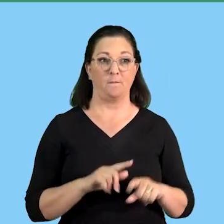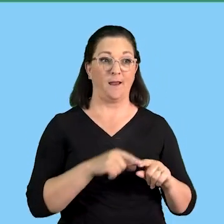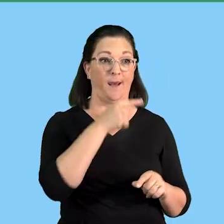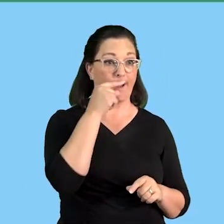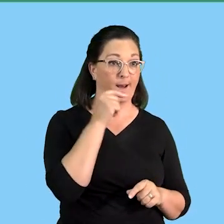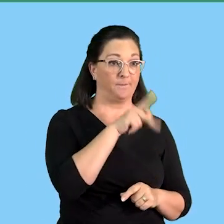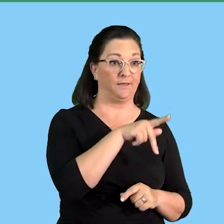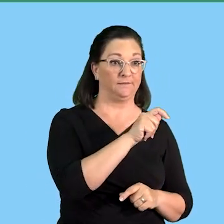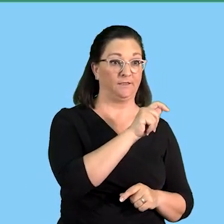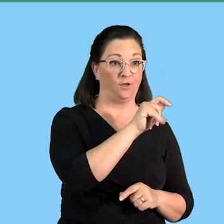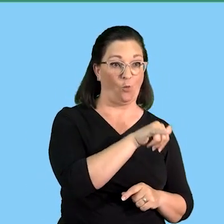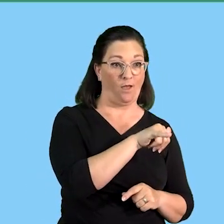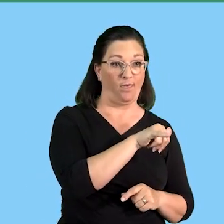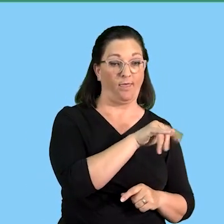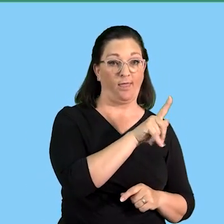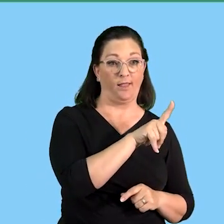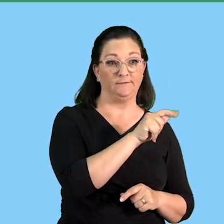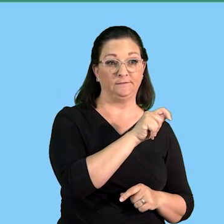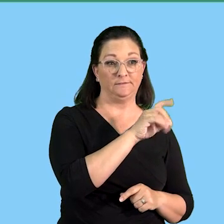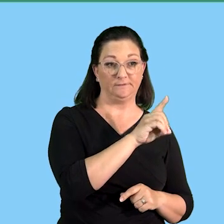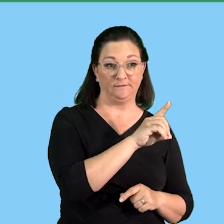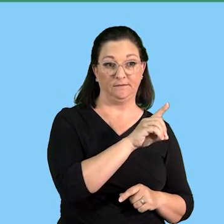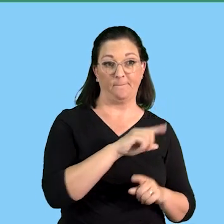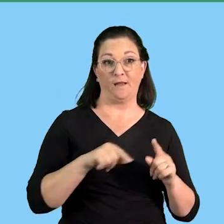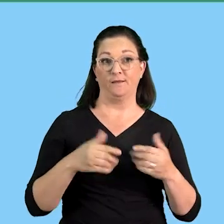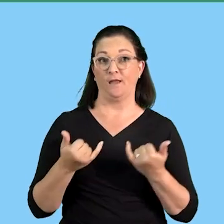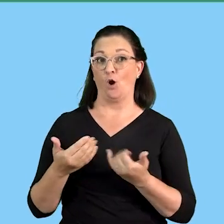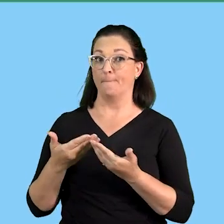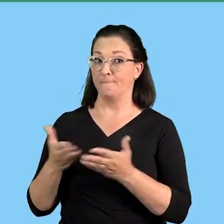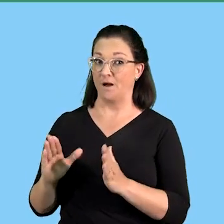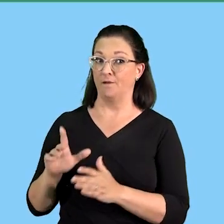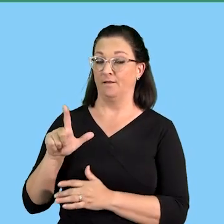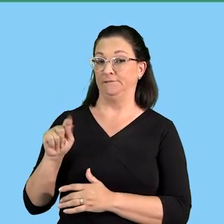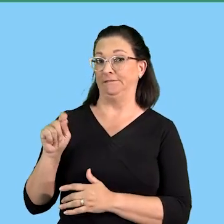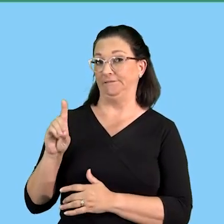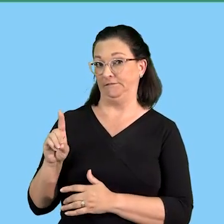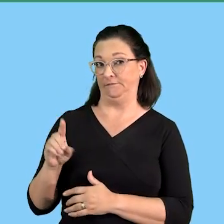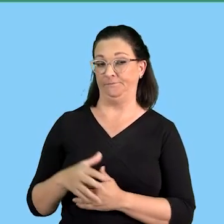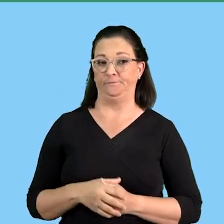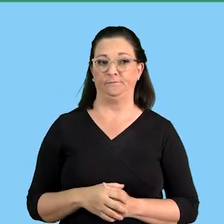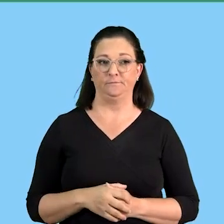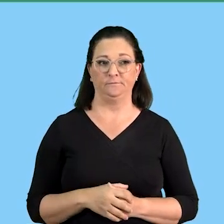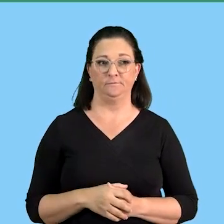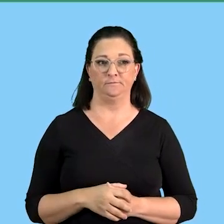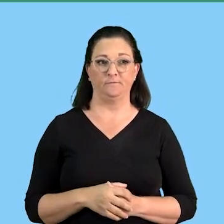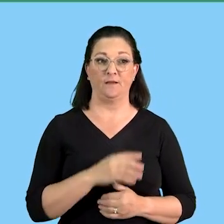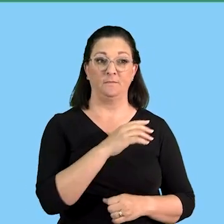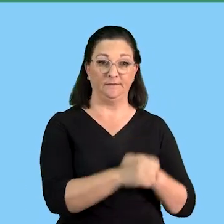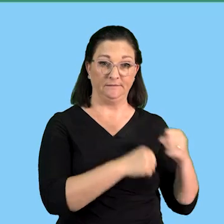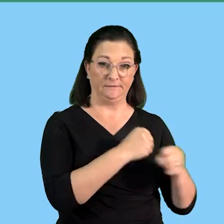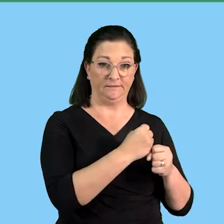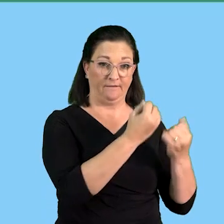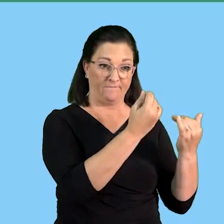Pty Ltd, but the name must end with Ltd for a public company. And then annual